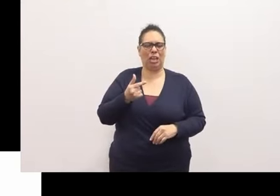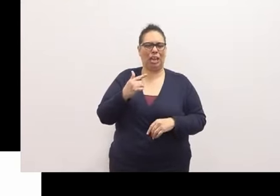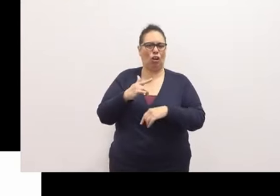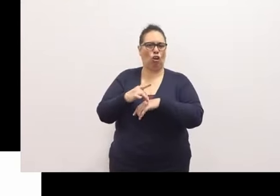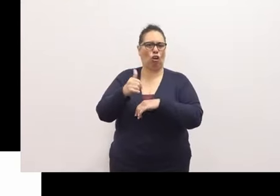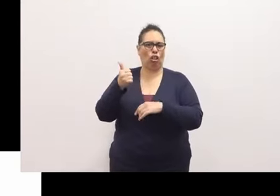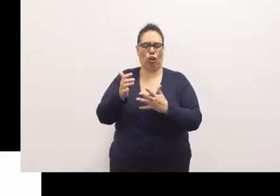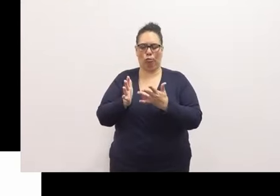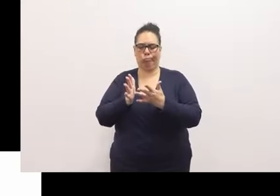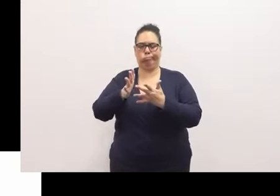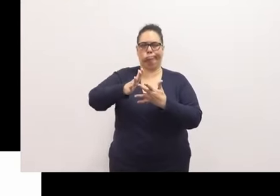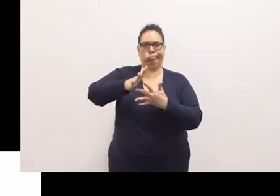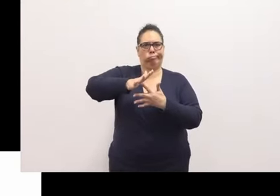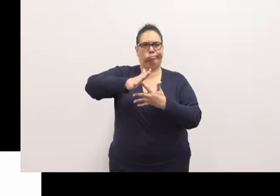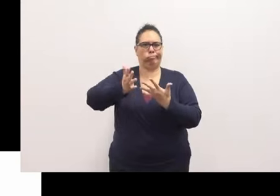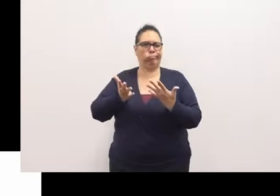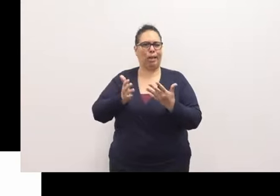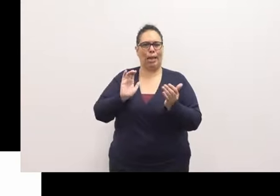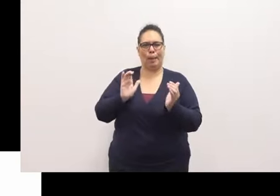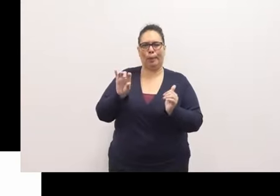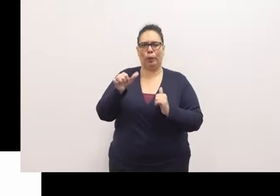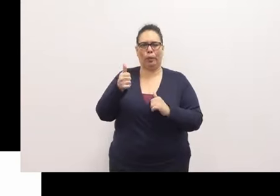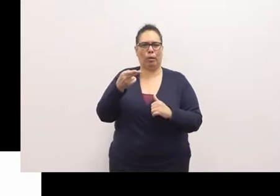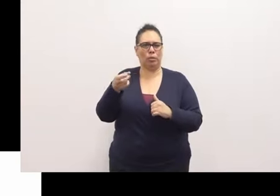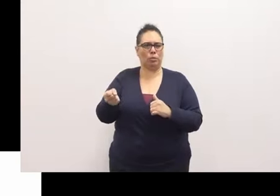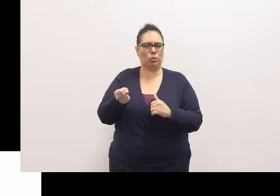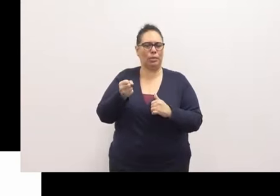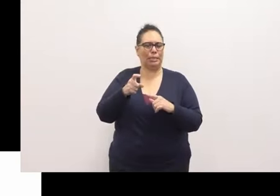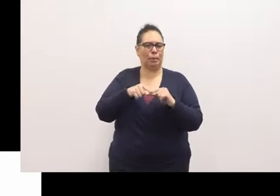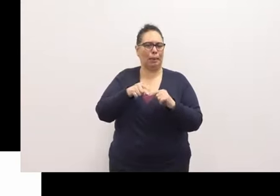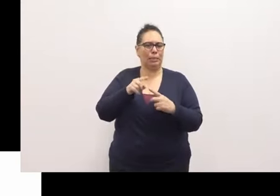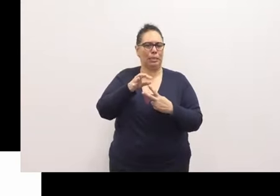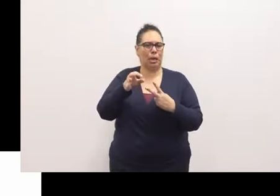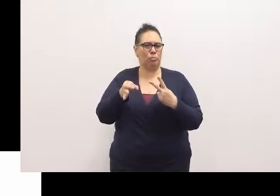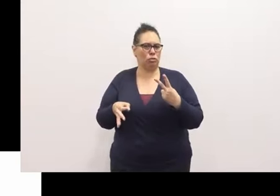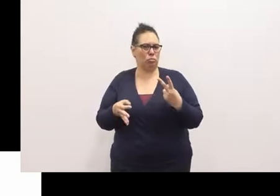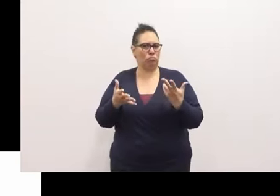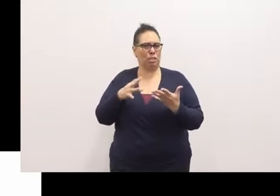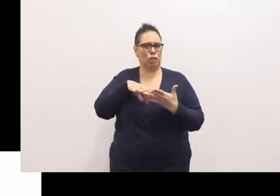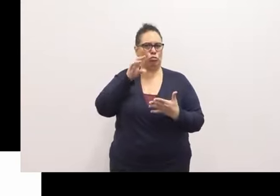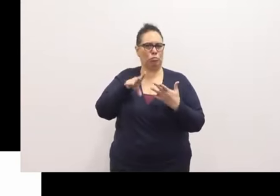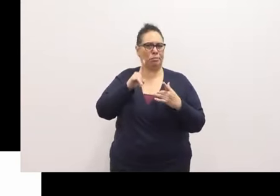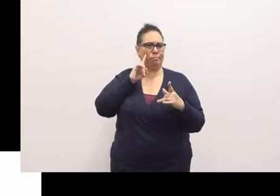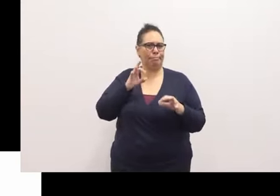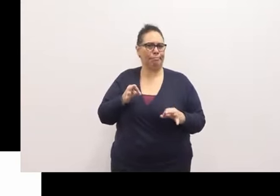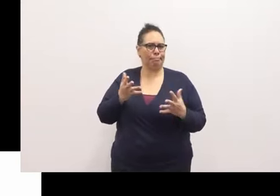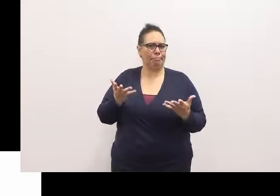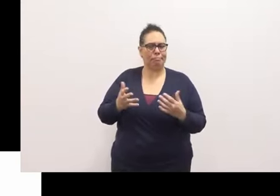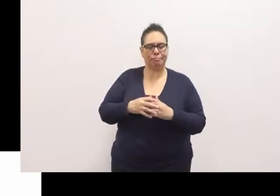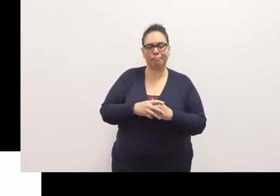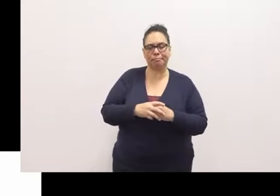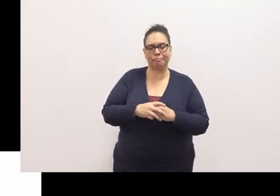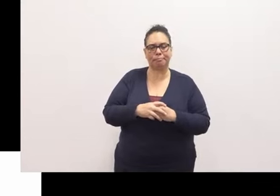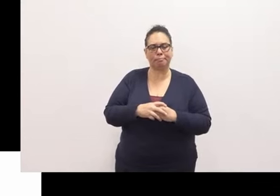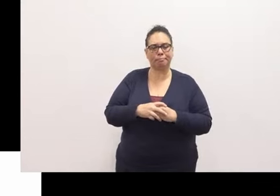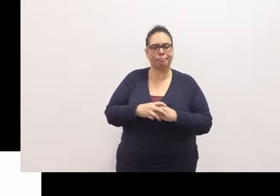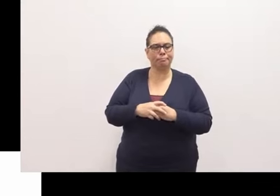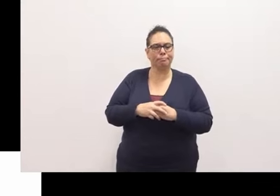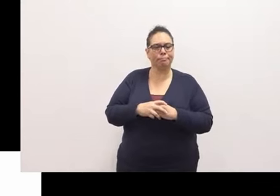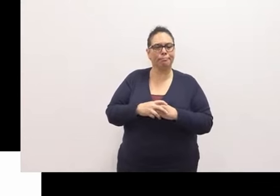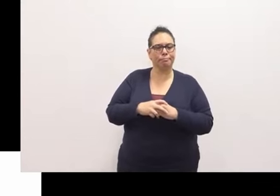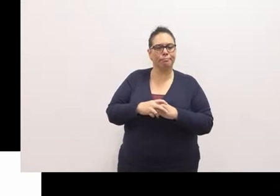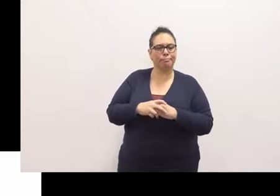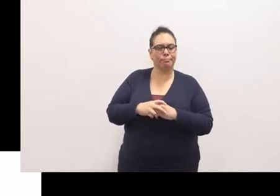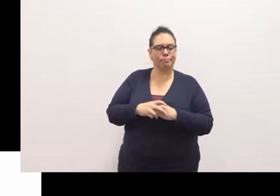another high school. So it really depends on the option that the student has selected for their high school experience.